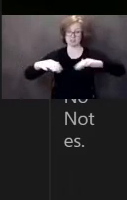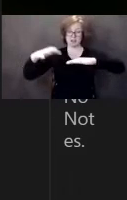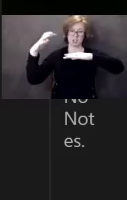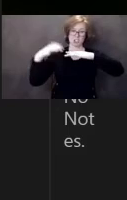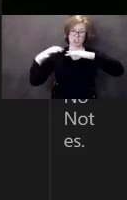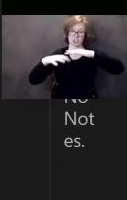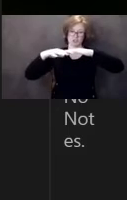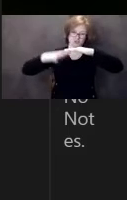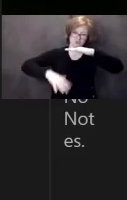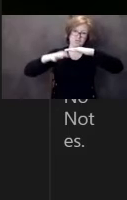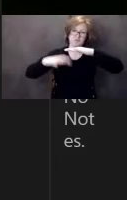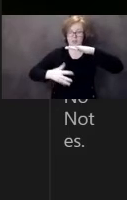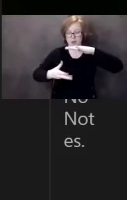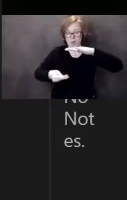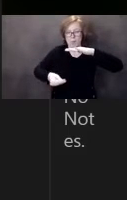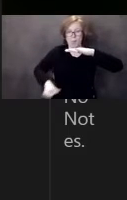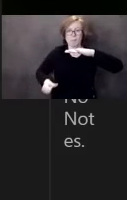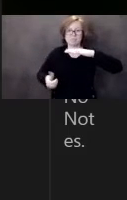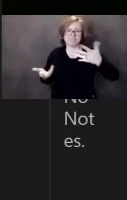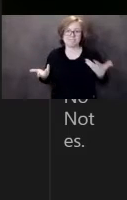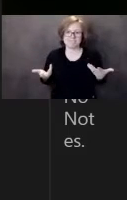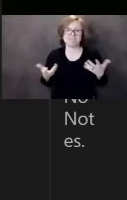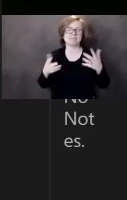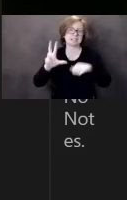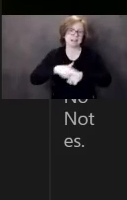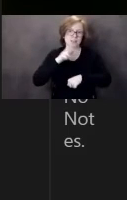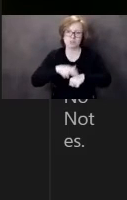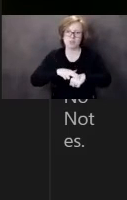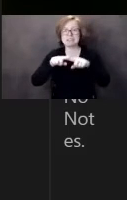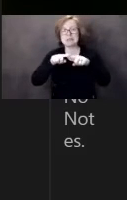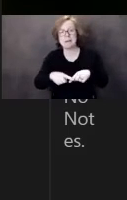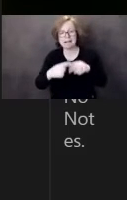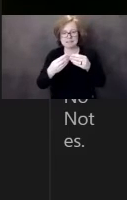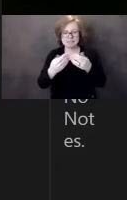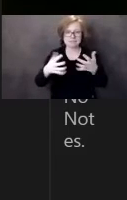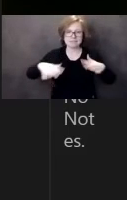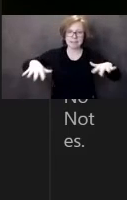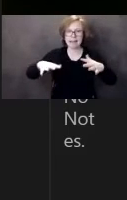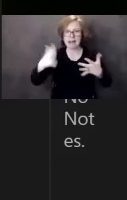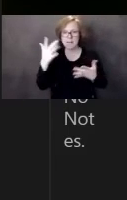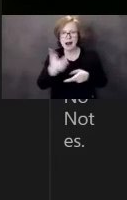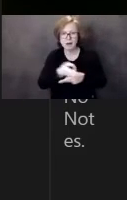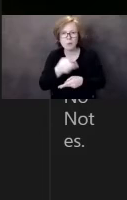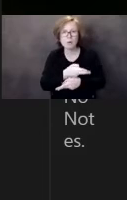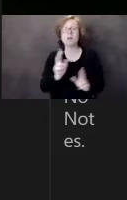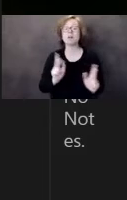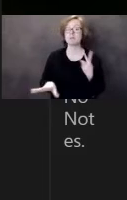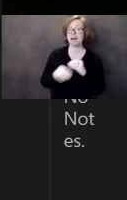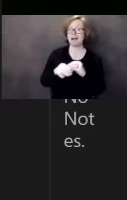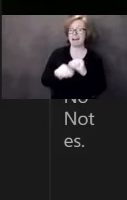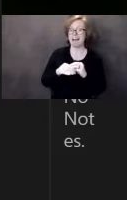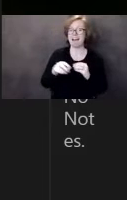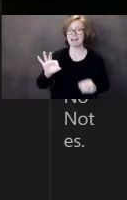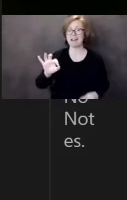natural process. Depends on the land use and precipitation. Commonly, people decide to add fertilizer. They pour